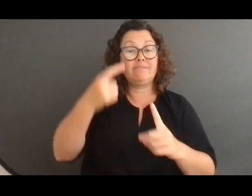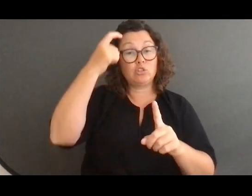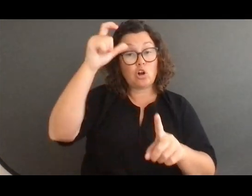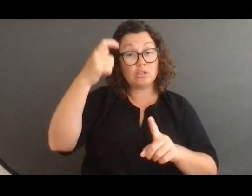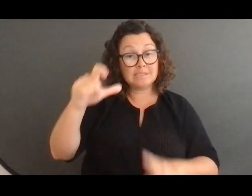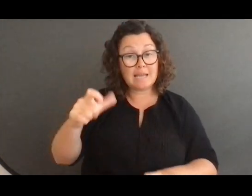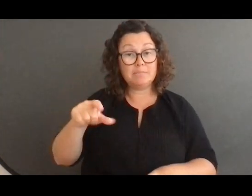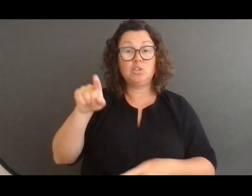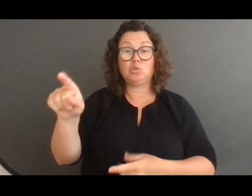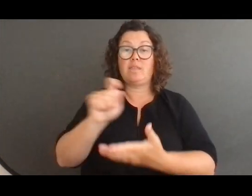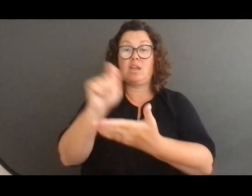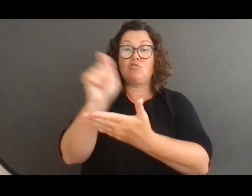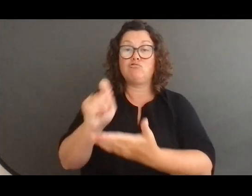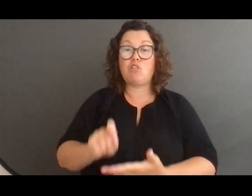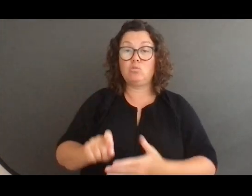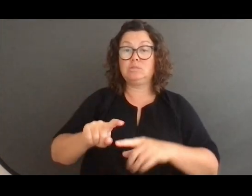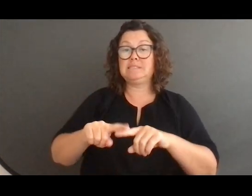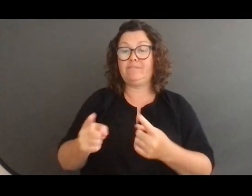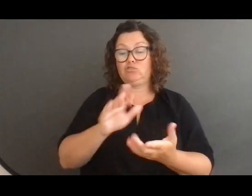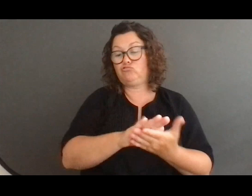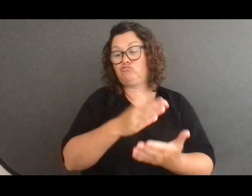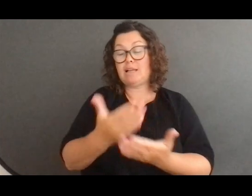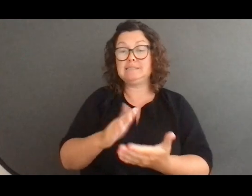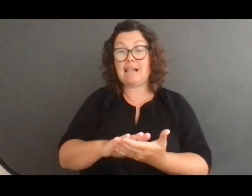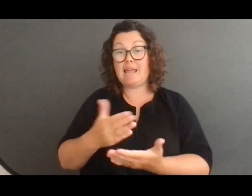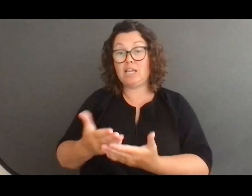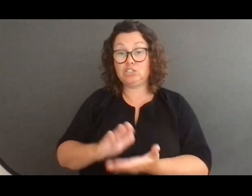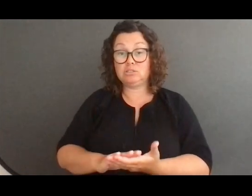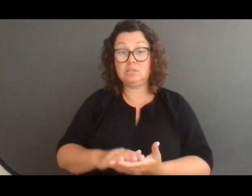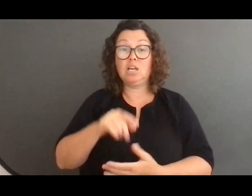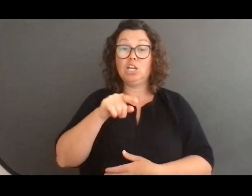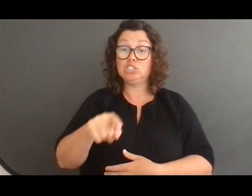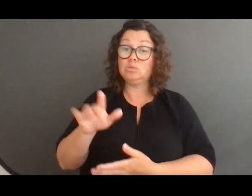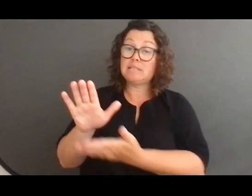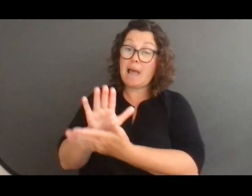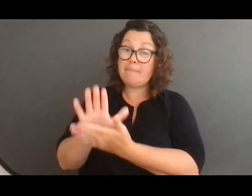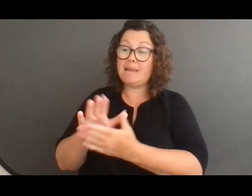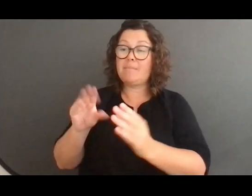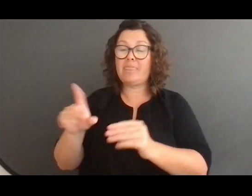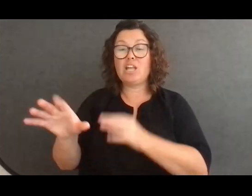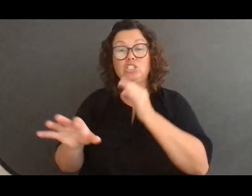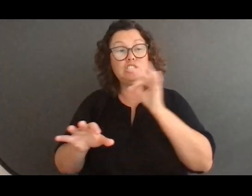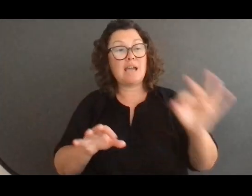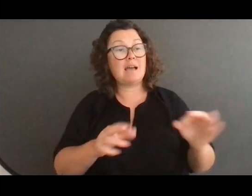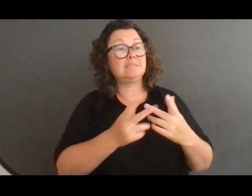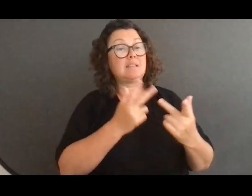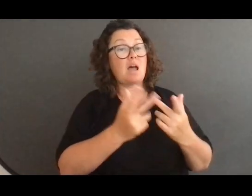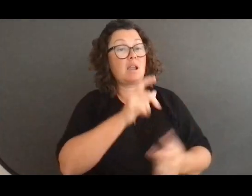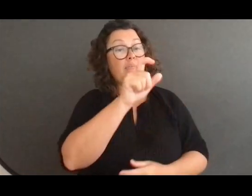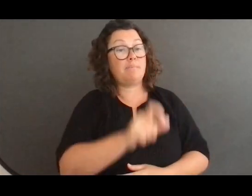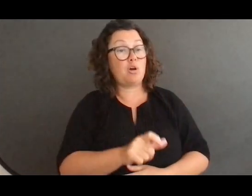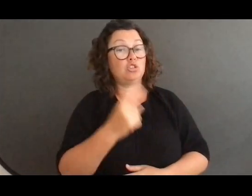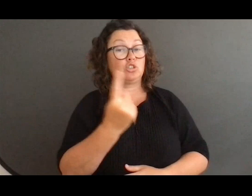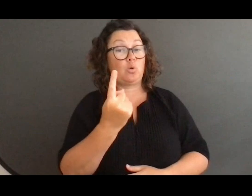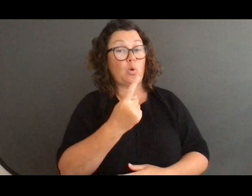she was kind of happy with those translations. But then she went and asked another tangata whenua academic who immediately said, I disagree with those translations because